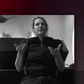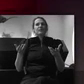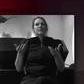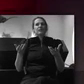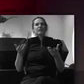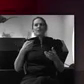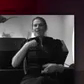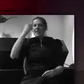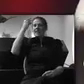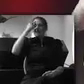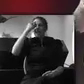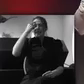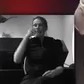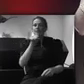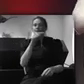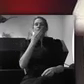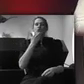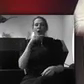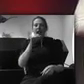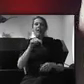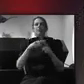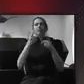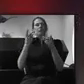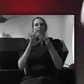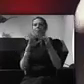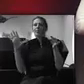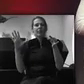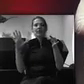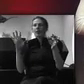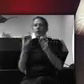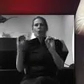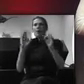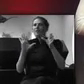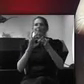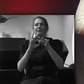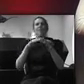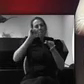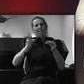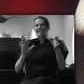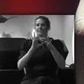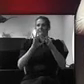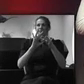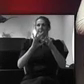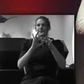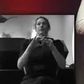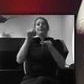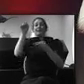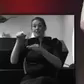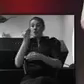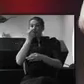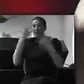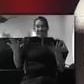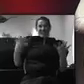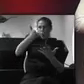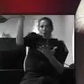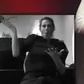link in medicine. With these essential sugars, you have the possibility to support your own health and